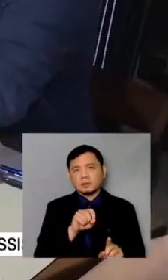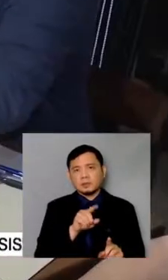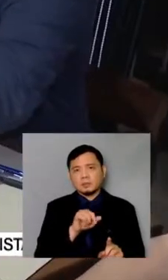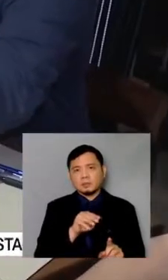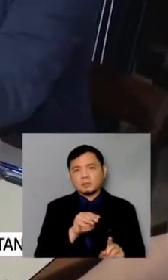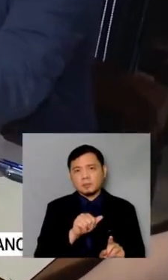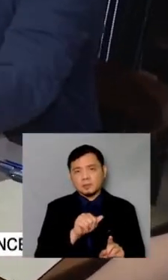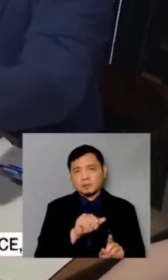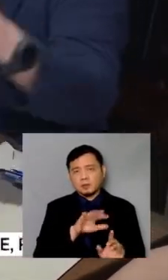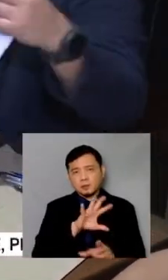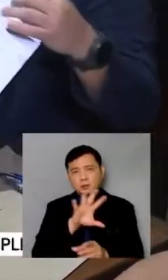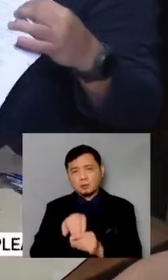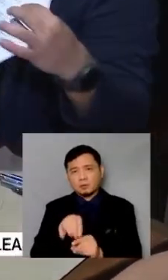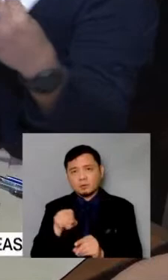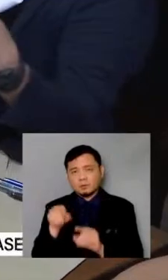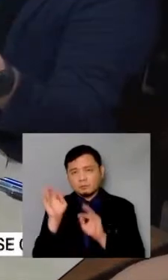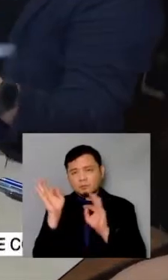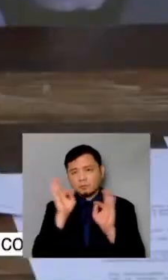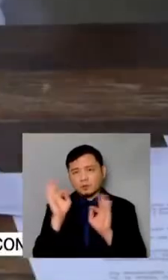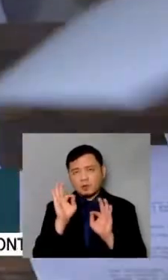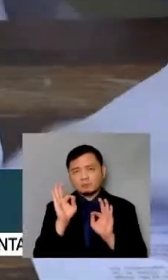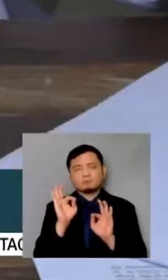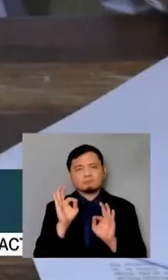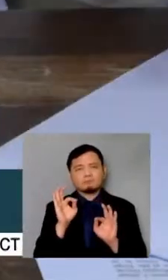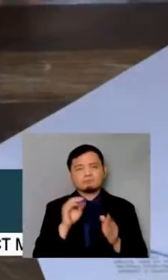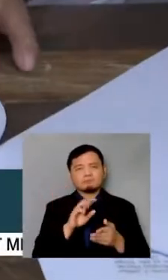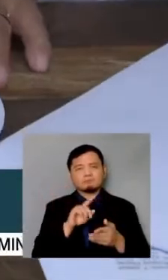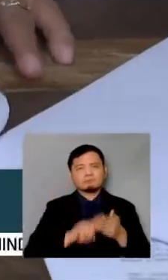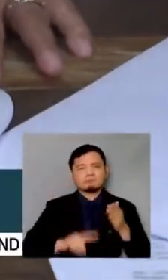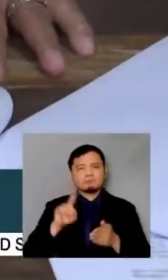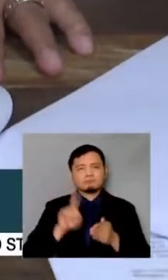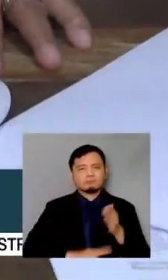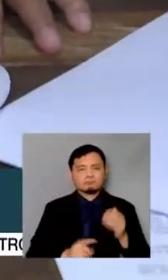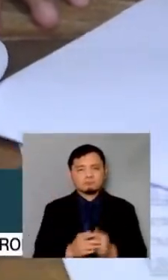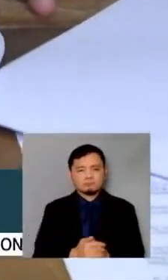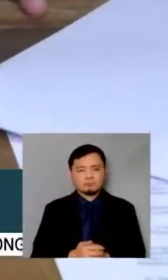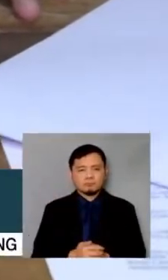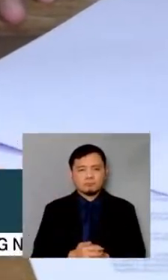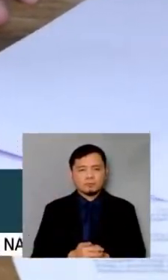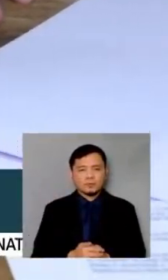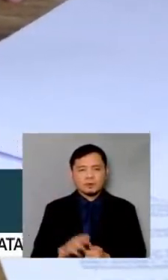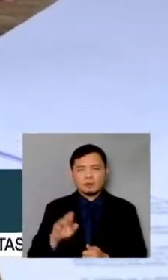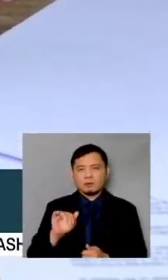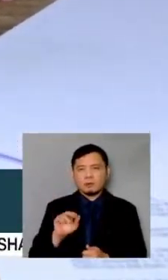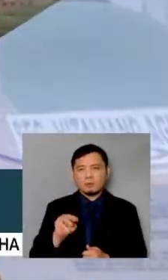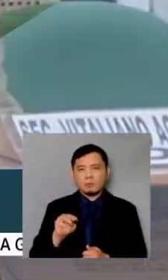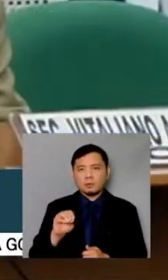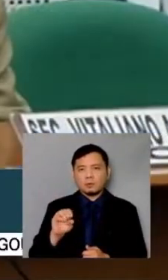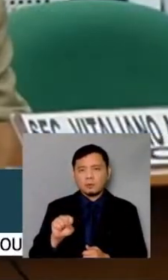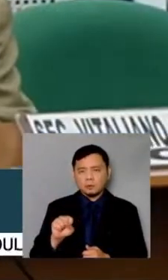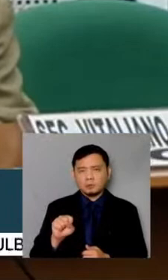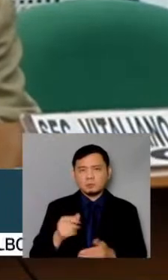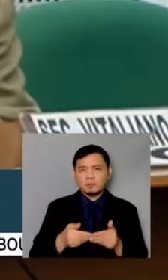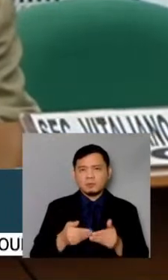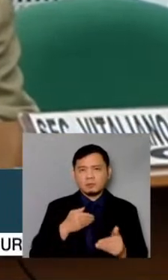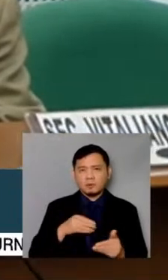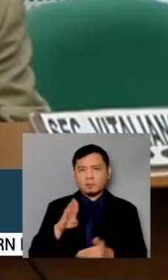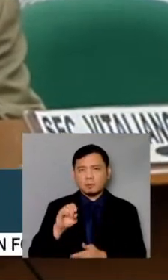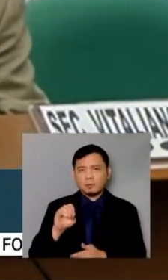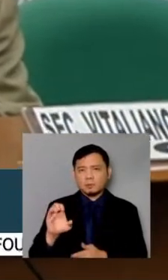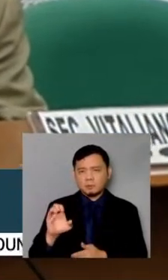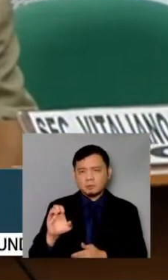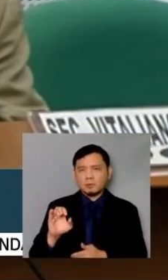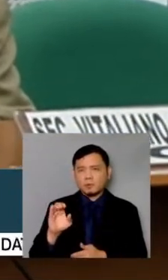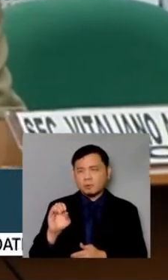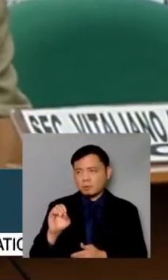Rafael Ragos, who was the former officer in charge of the Bureau of Corrections, says he was only coerced by then-Justice